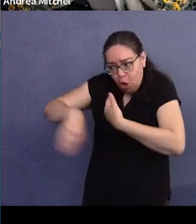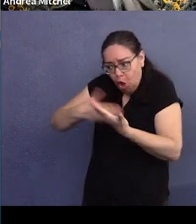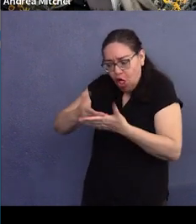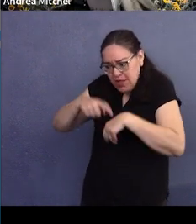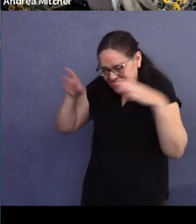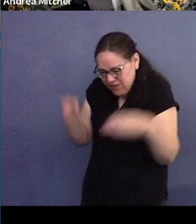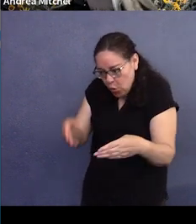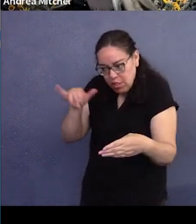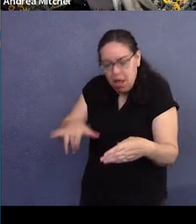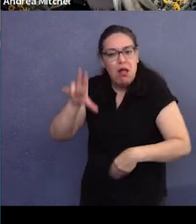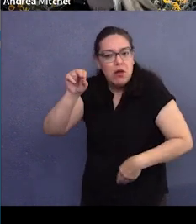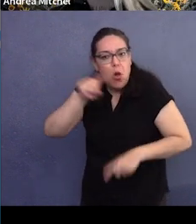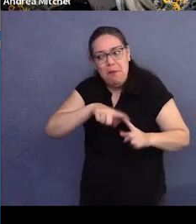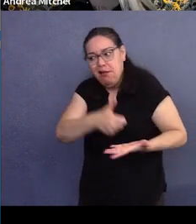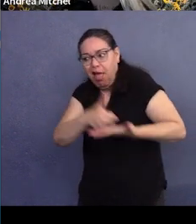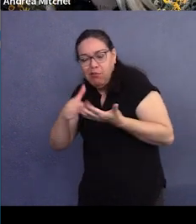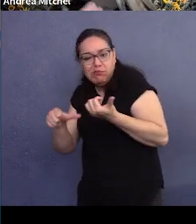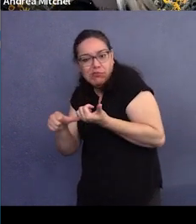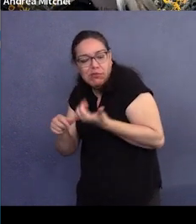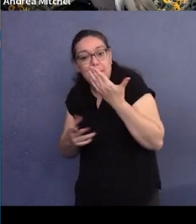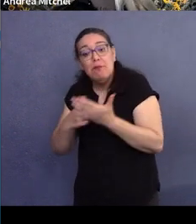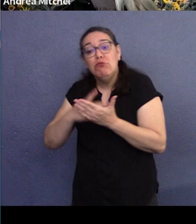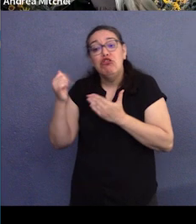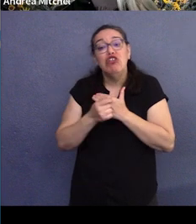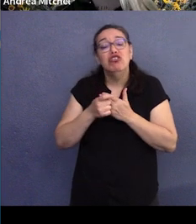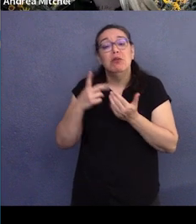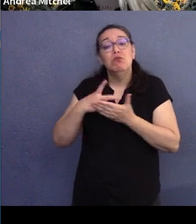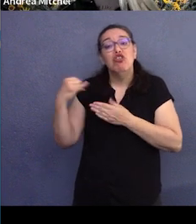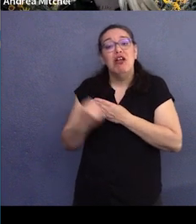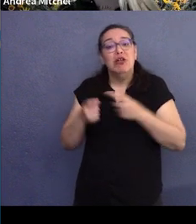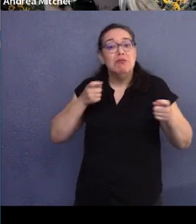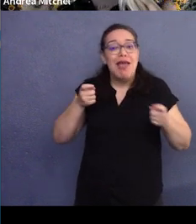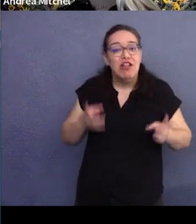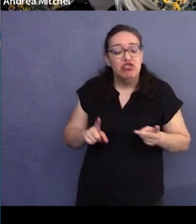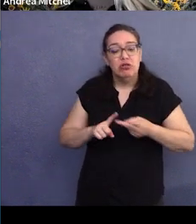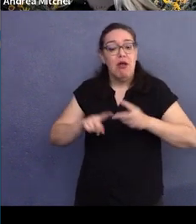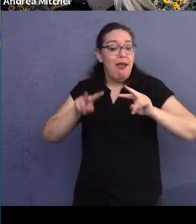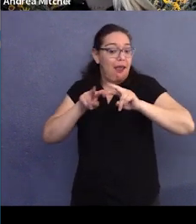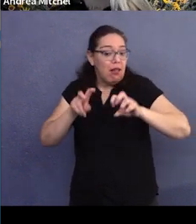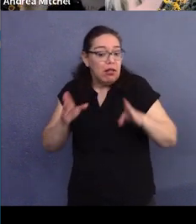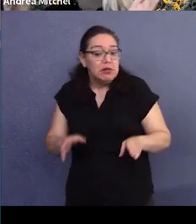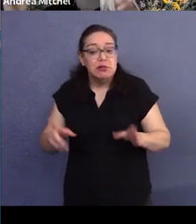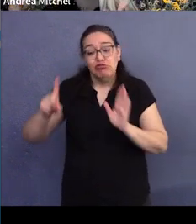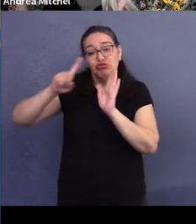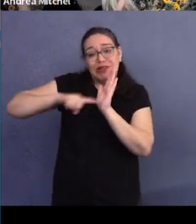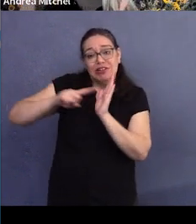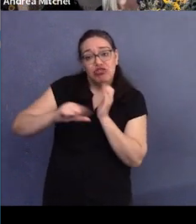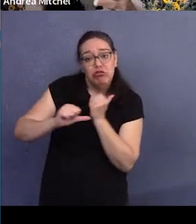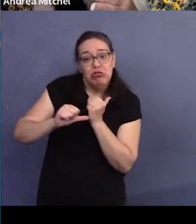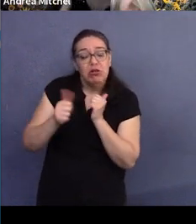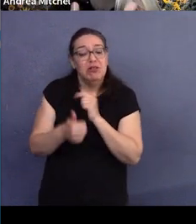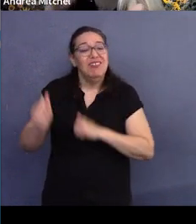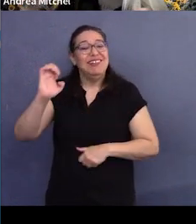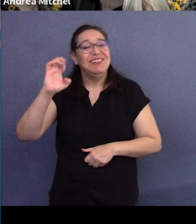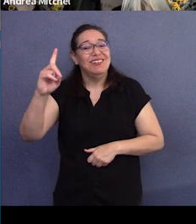project manager, perhaps, an analyst, a research assistant, and an executive director, because you may be budgeting